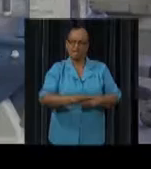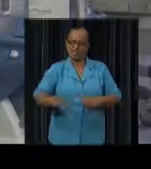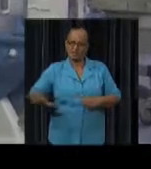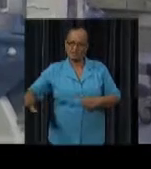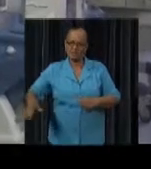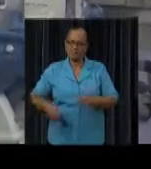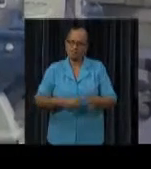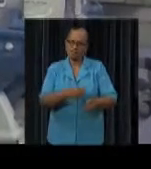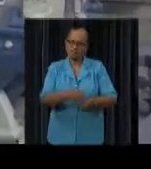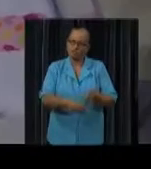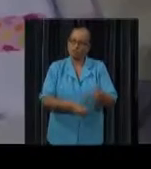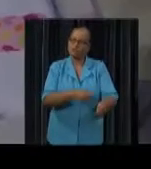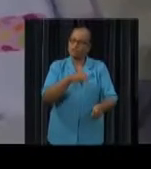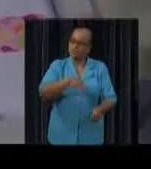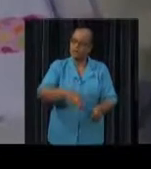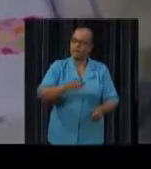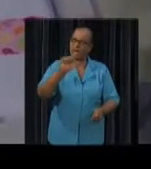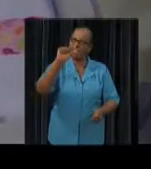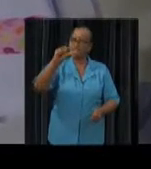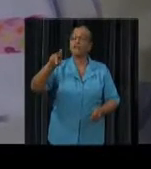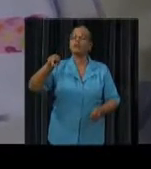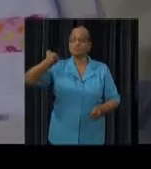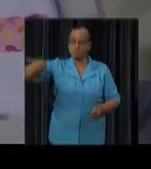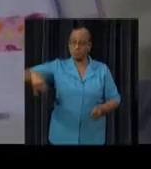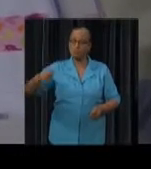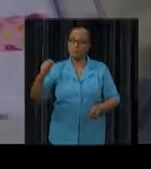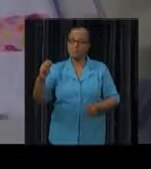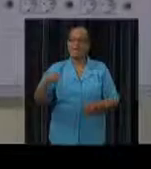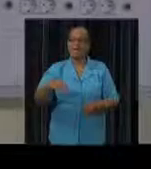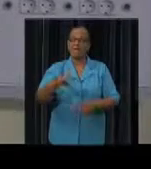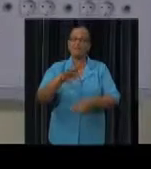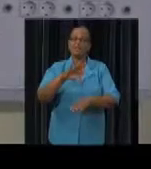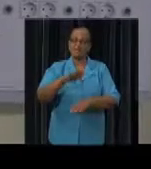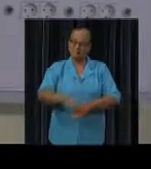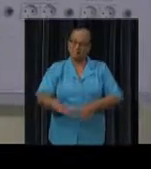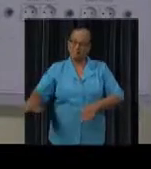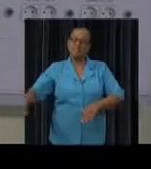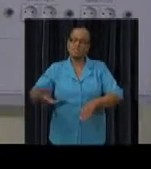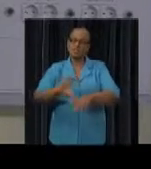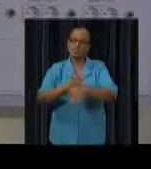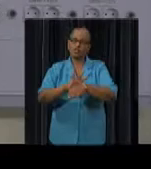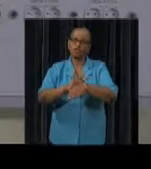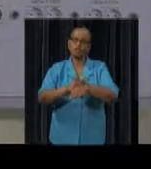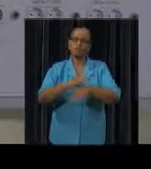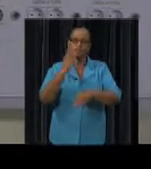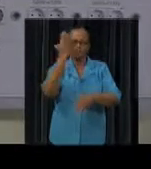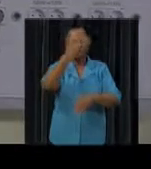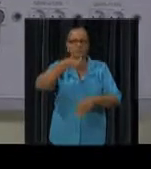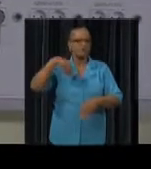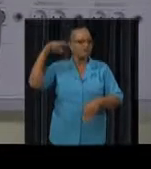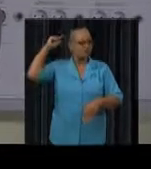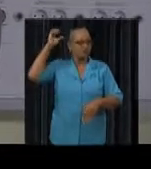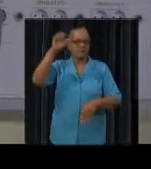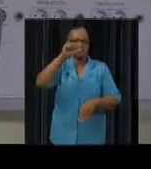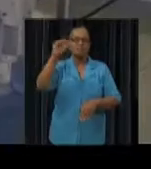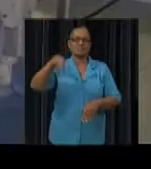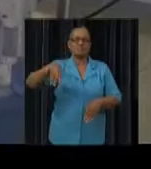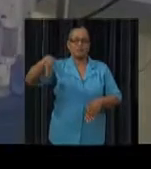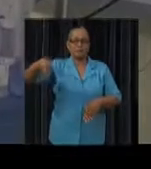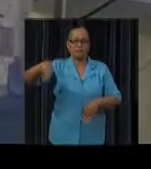unit has been able to provide care for 50 children, says Amadou